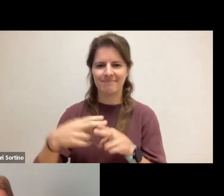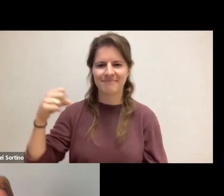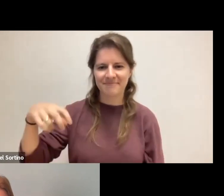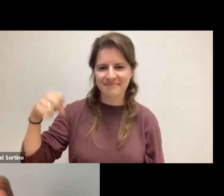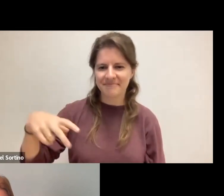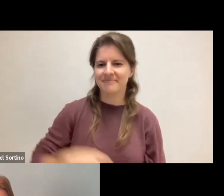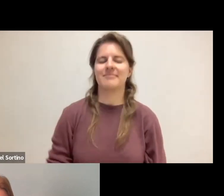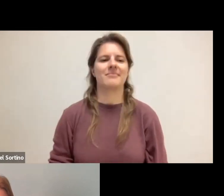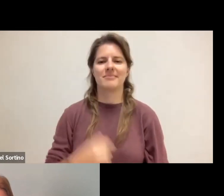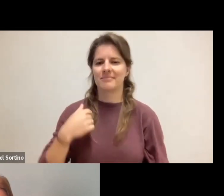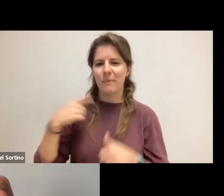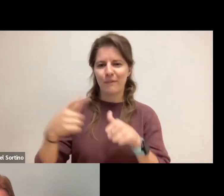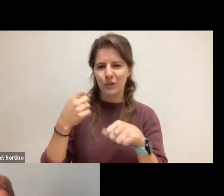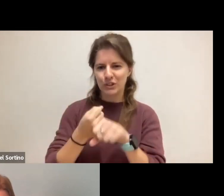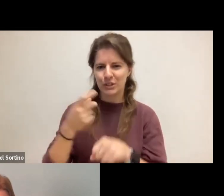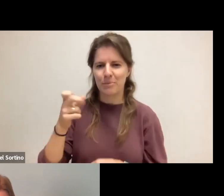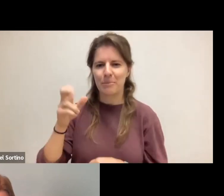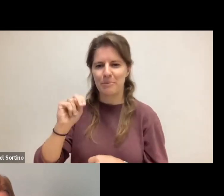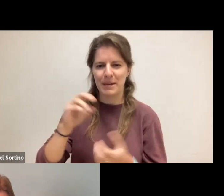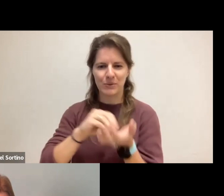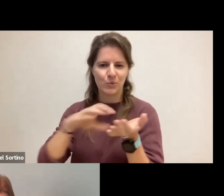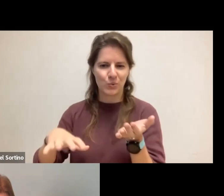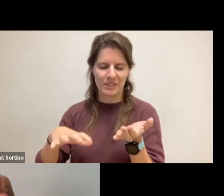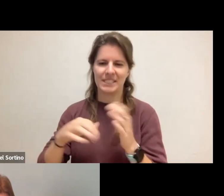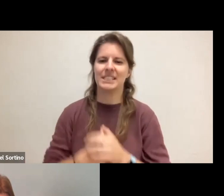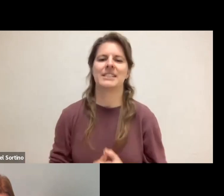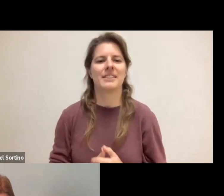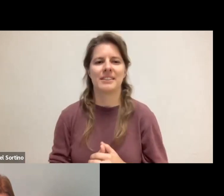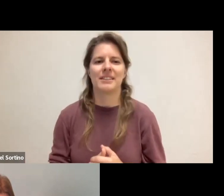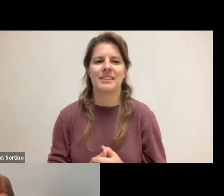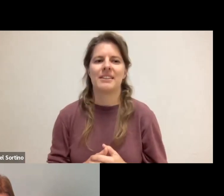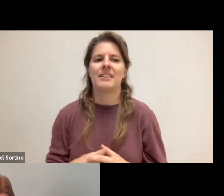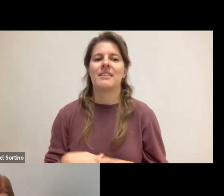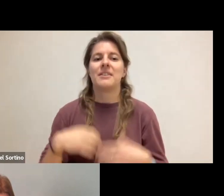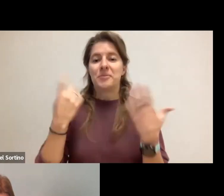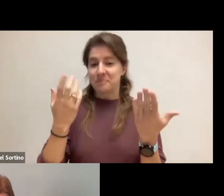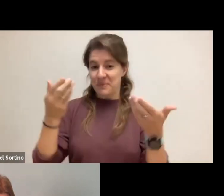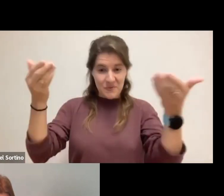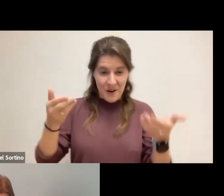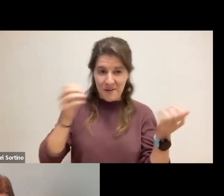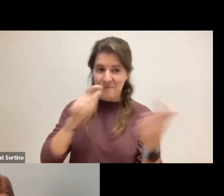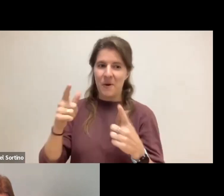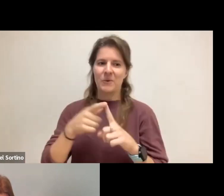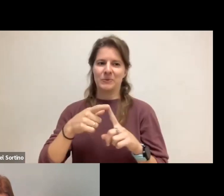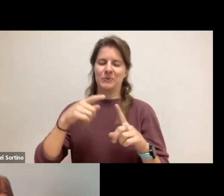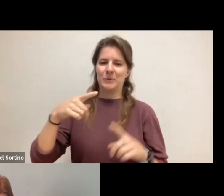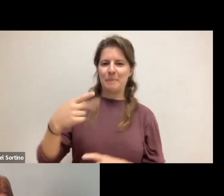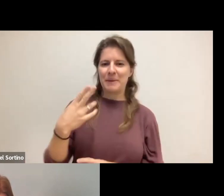Hi, I'm Rachel Sortino. This is my sign name. I'm a first-year Penn student.